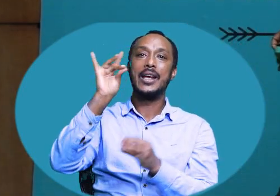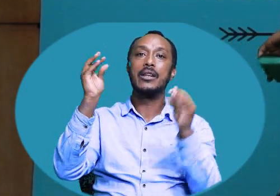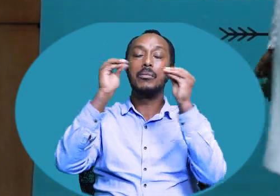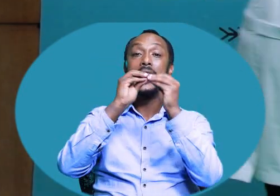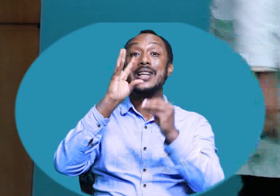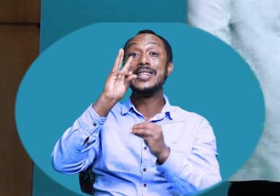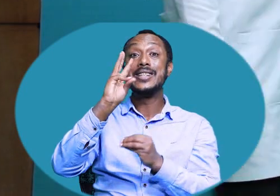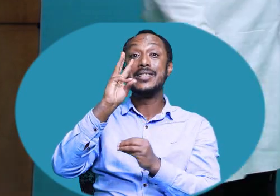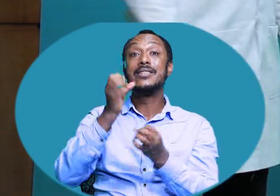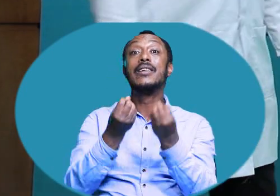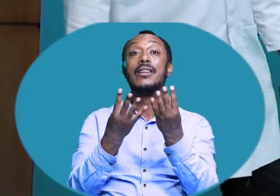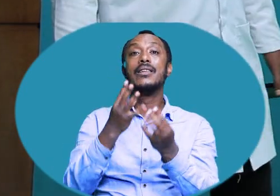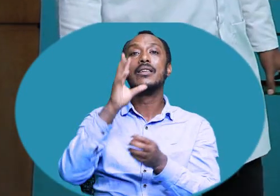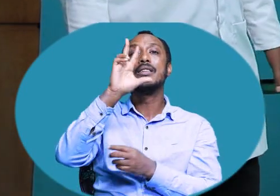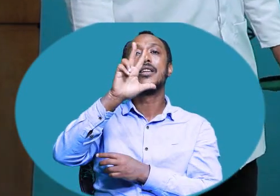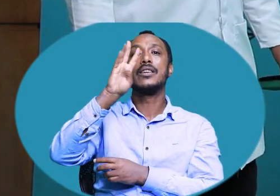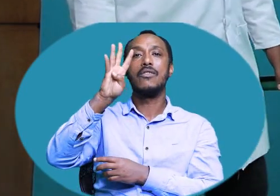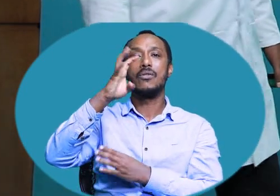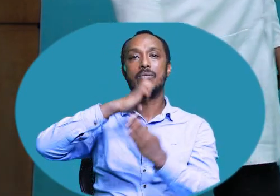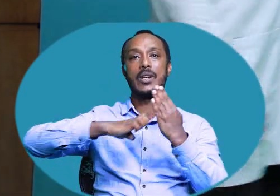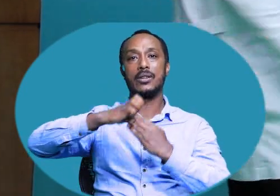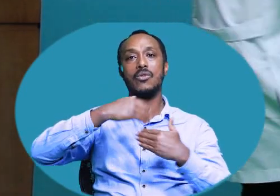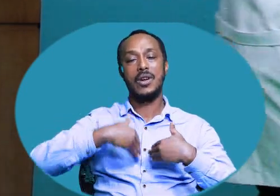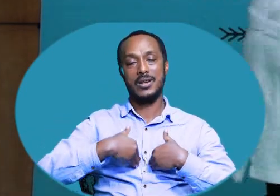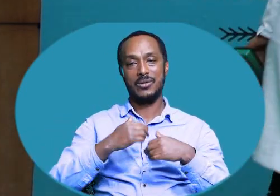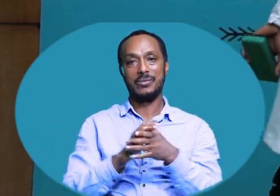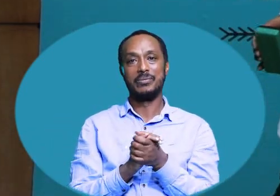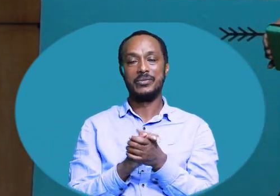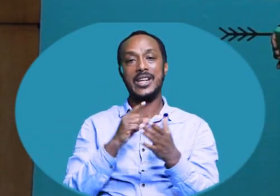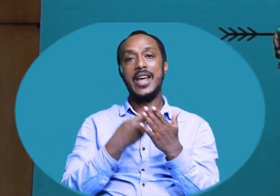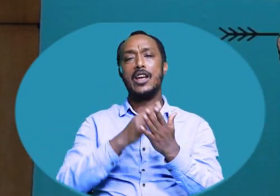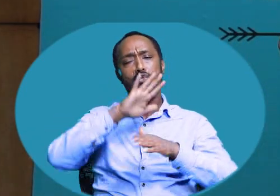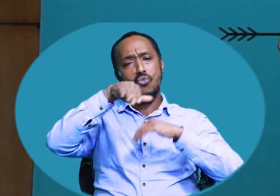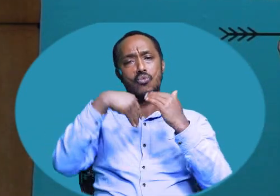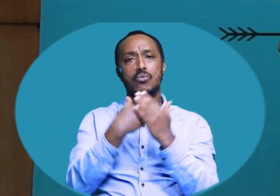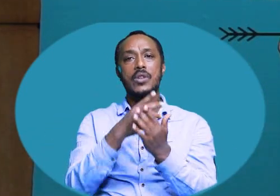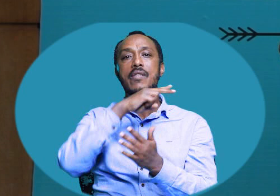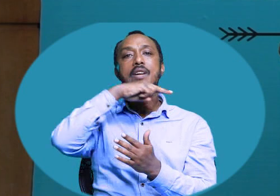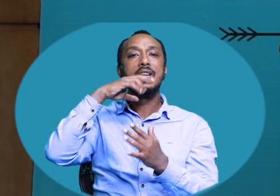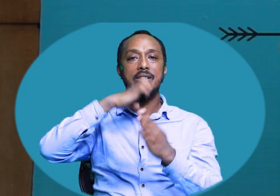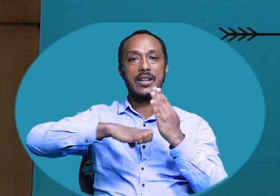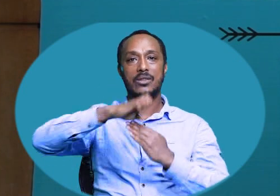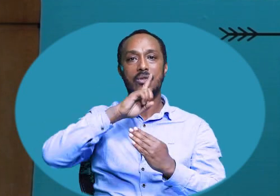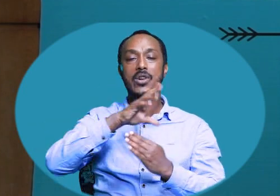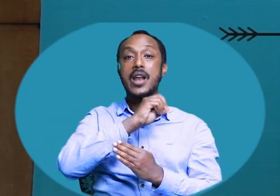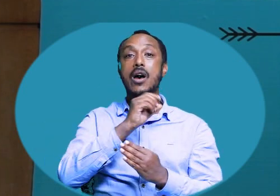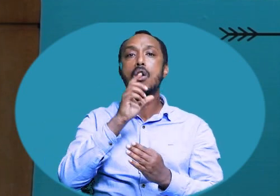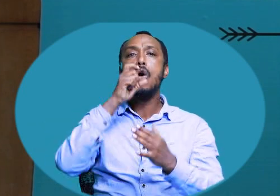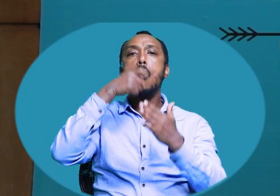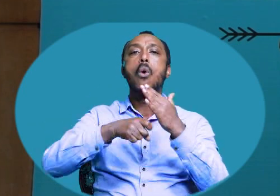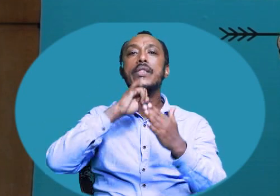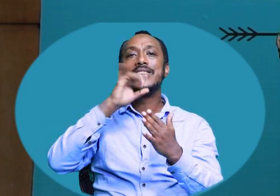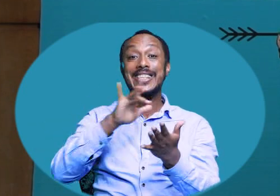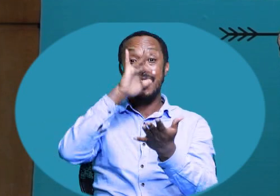28. Because fluorine is group 7 element. Now, the sum of 28 plus 6,